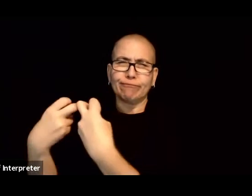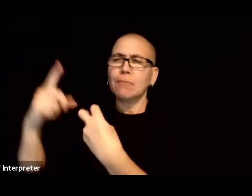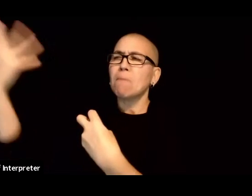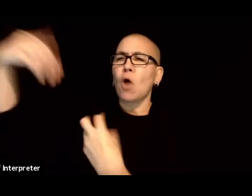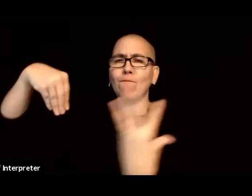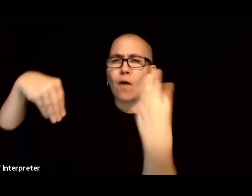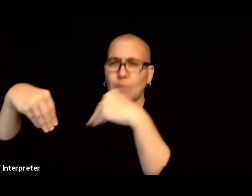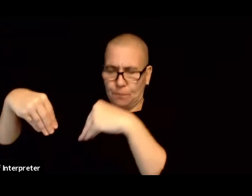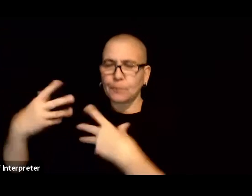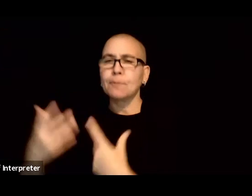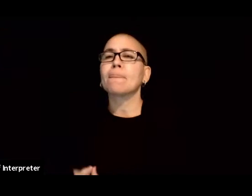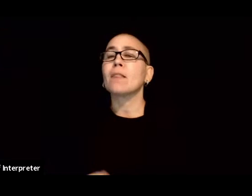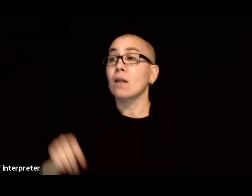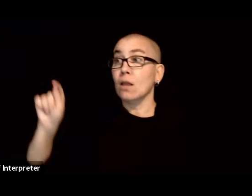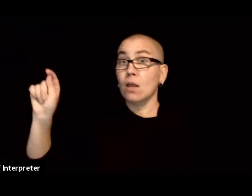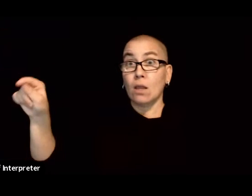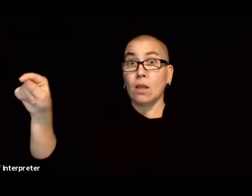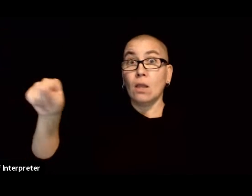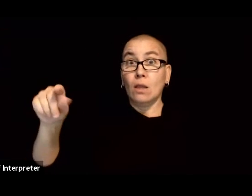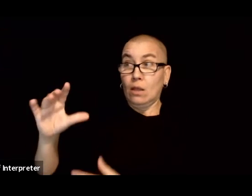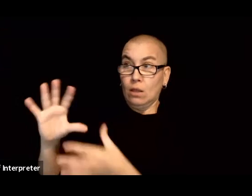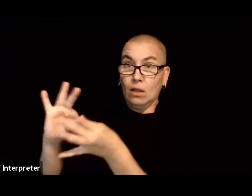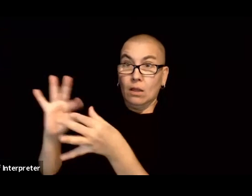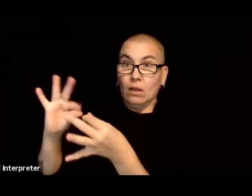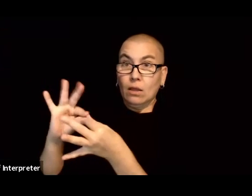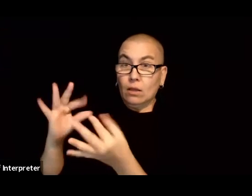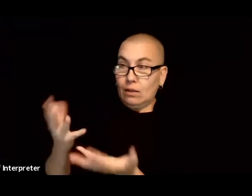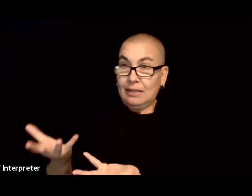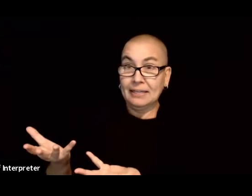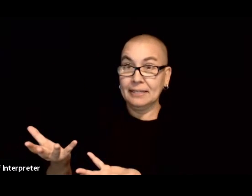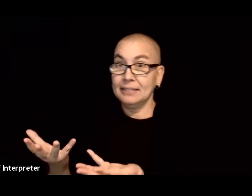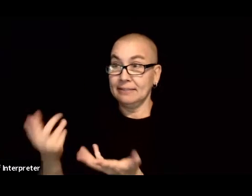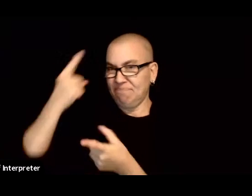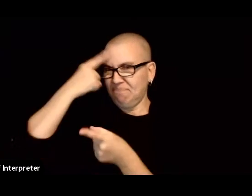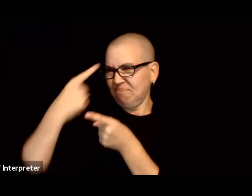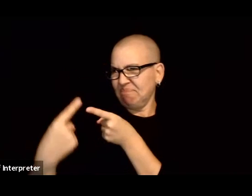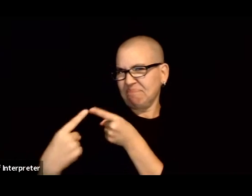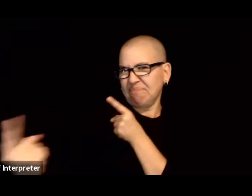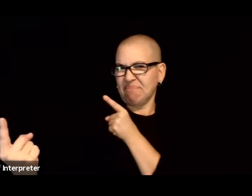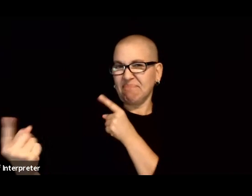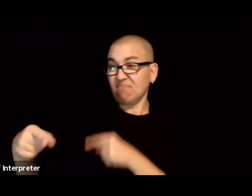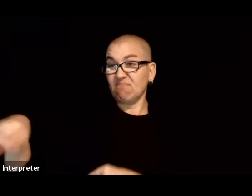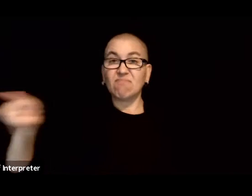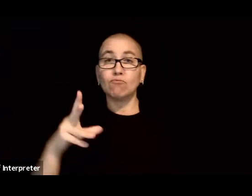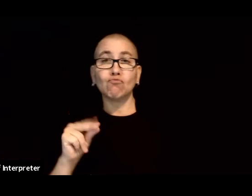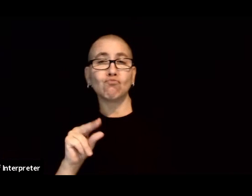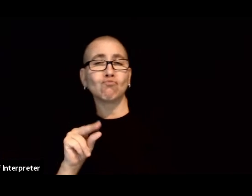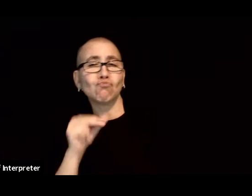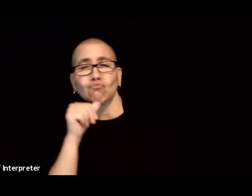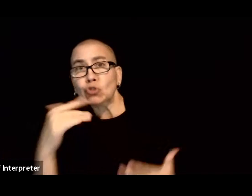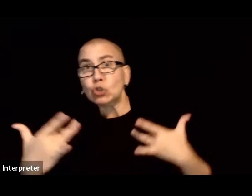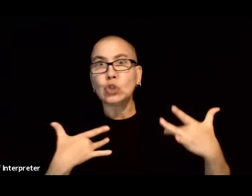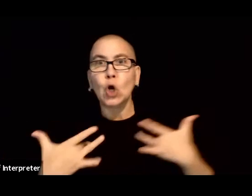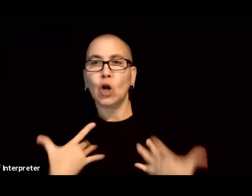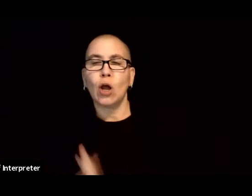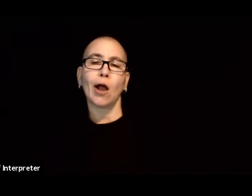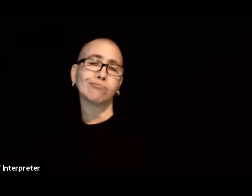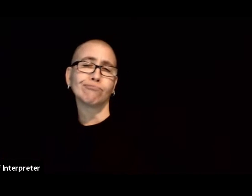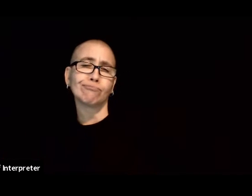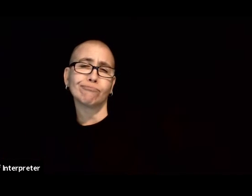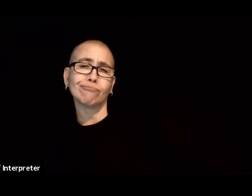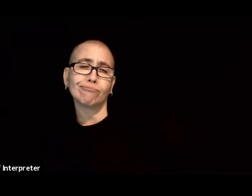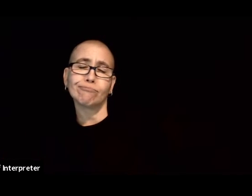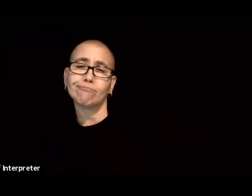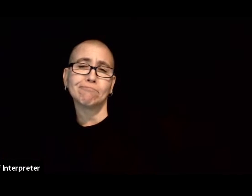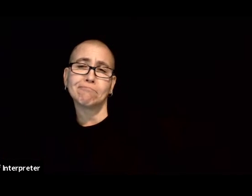at the same place we are in terms of concern about the pandemic, and expressing that people aren't wearing masks in